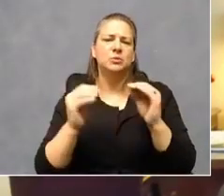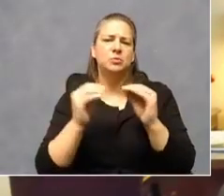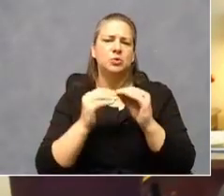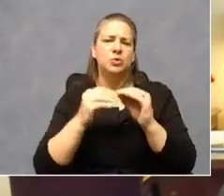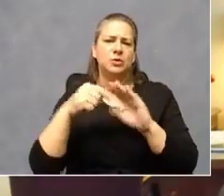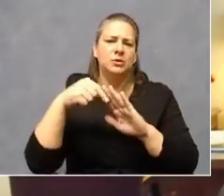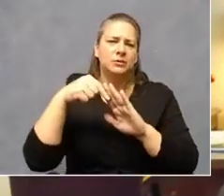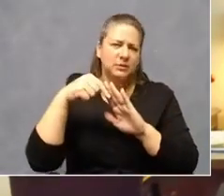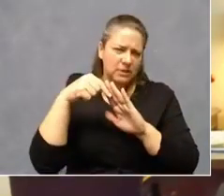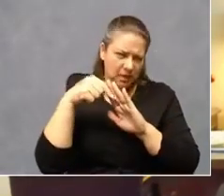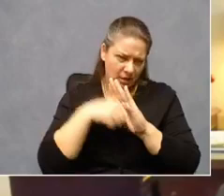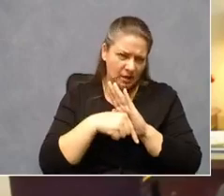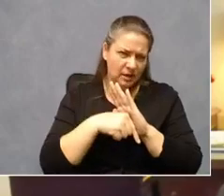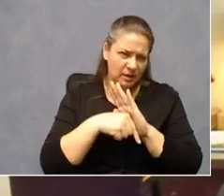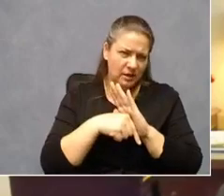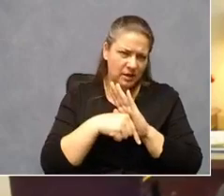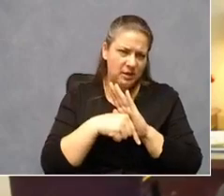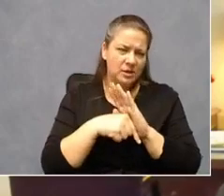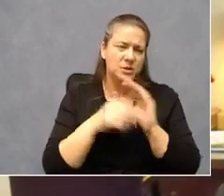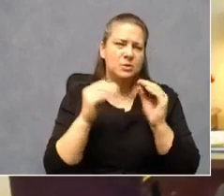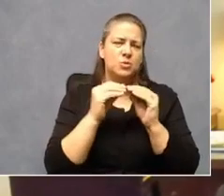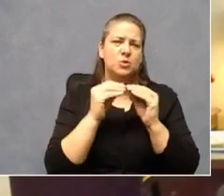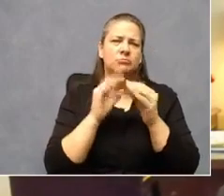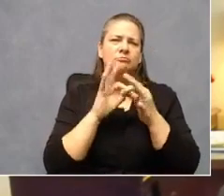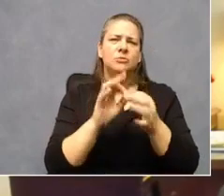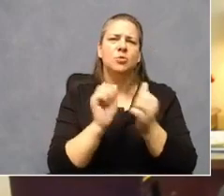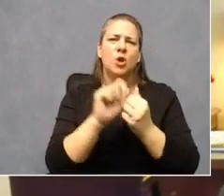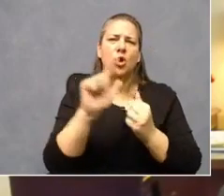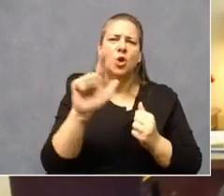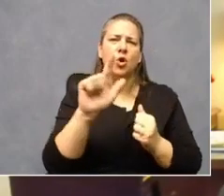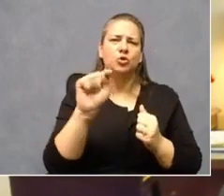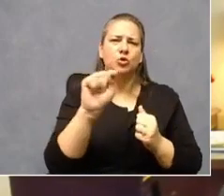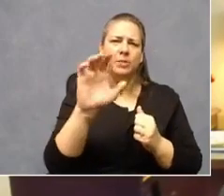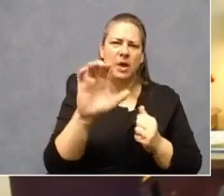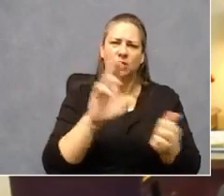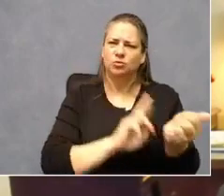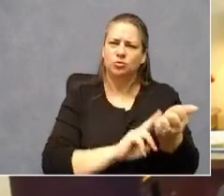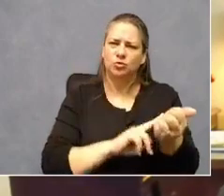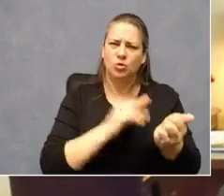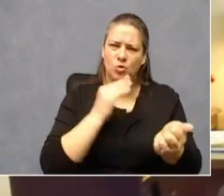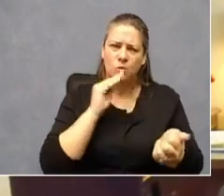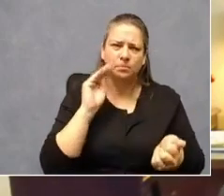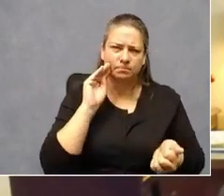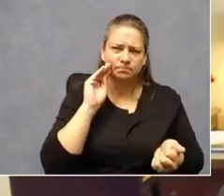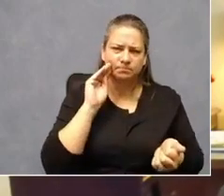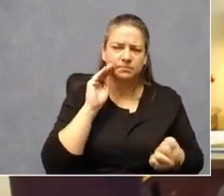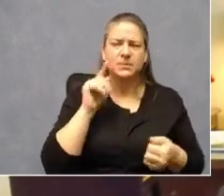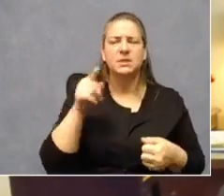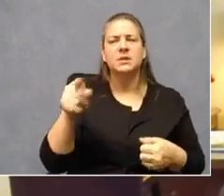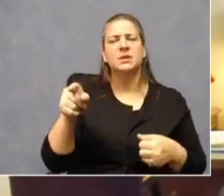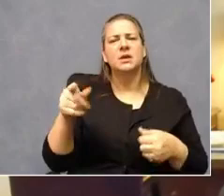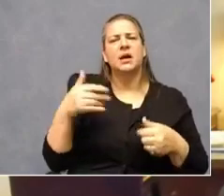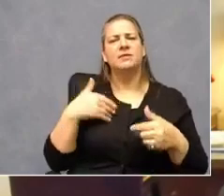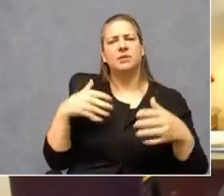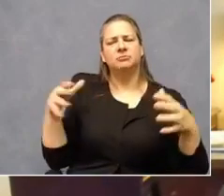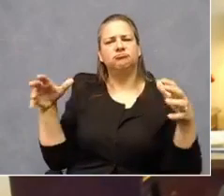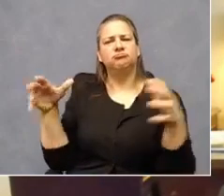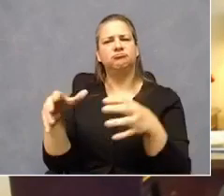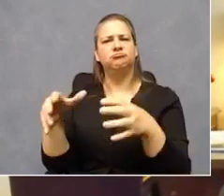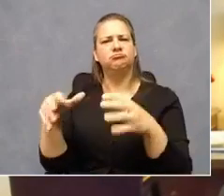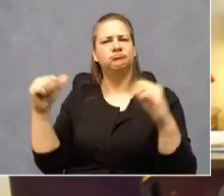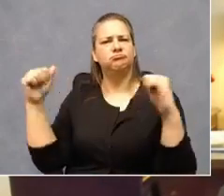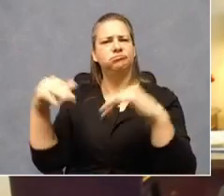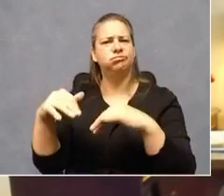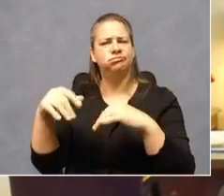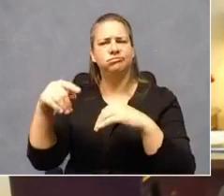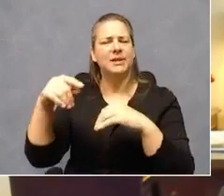care facilities. As I've said before, long-term care facilities, congregate care facilities, those are places